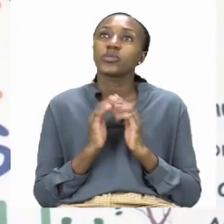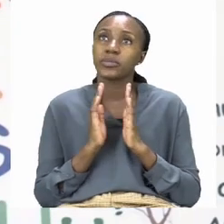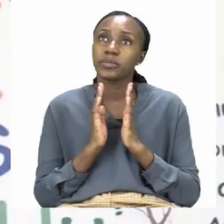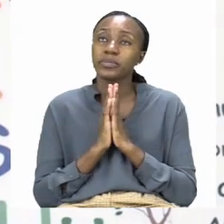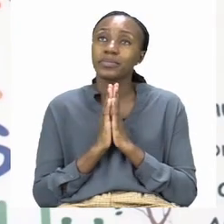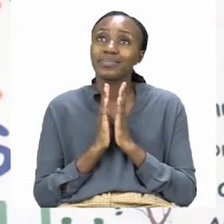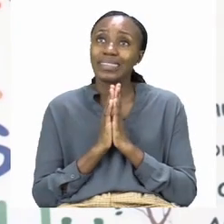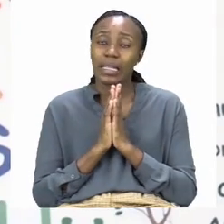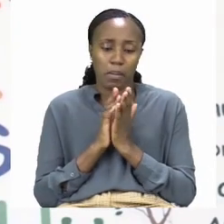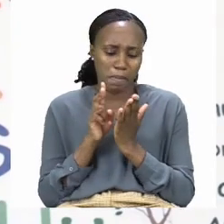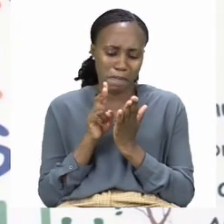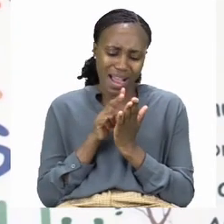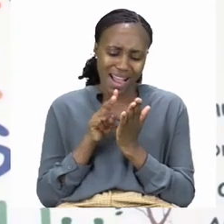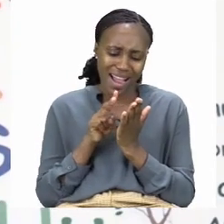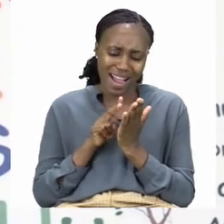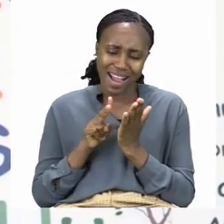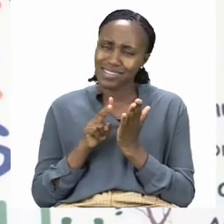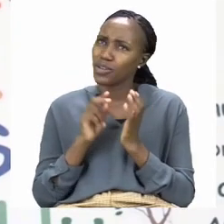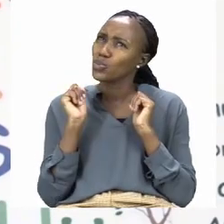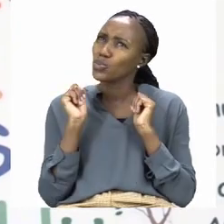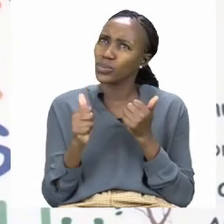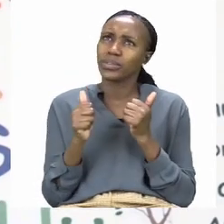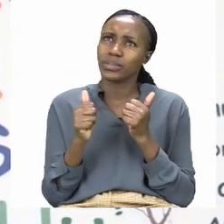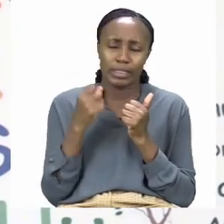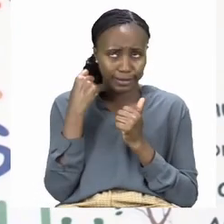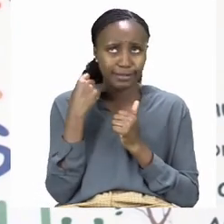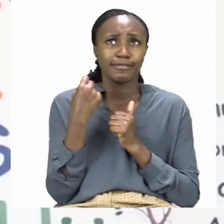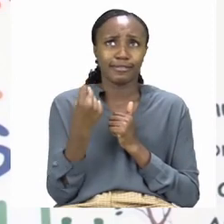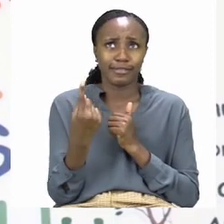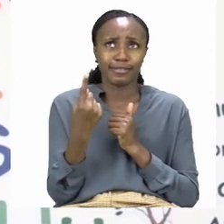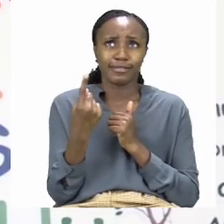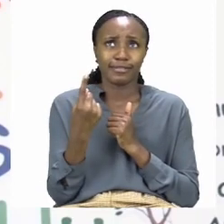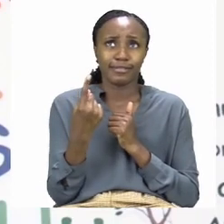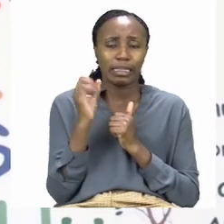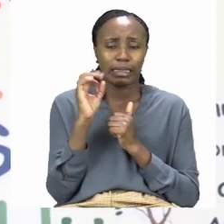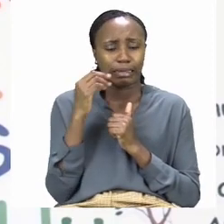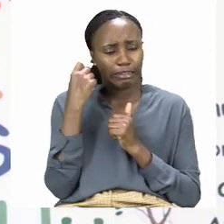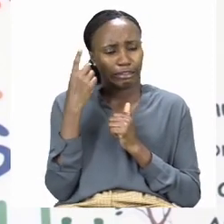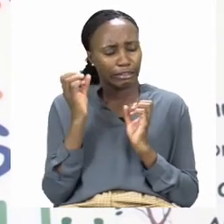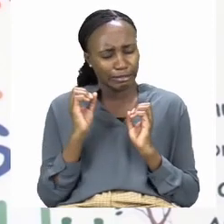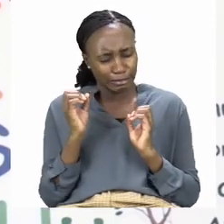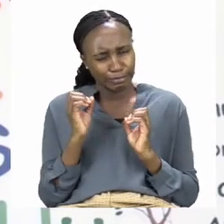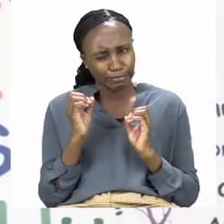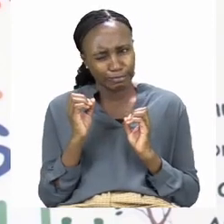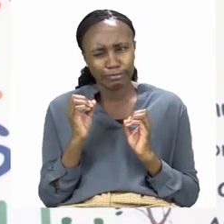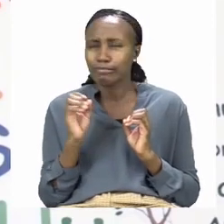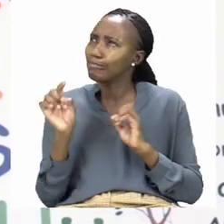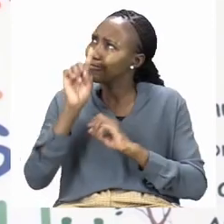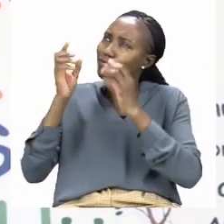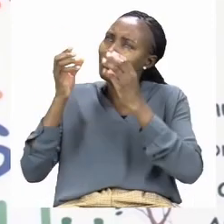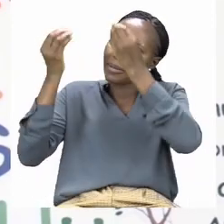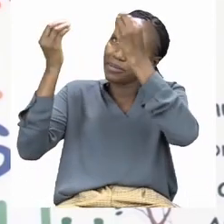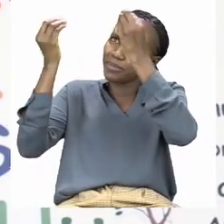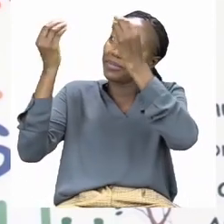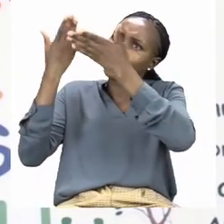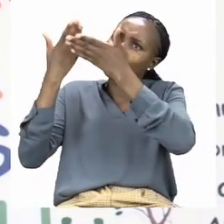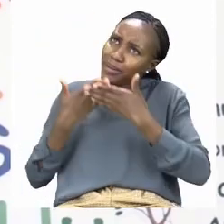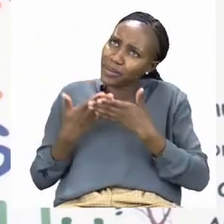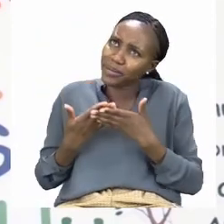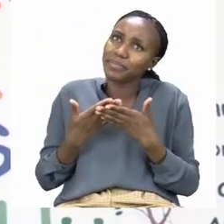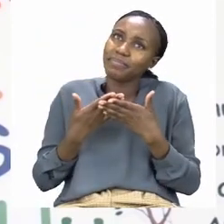you read your problems carefully, and if you really don't understand, you can ask a grown-up for